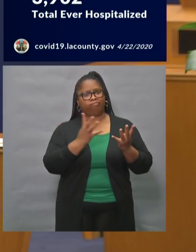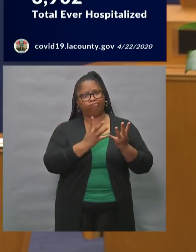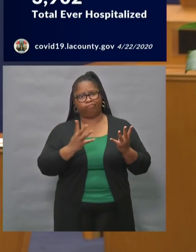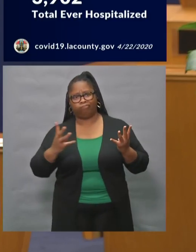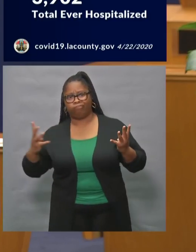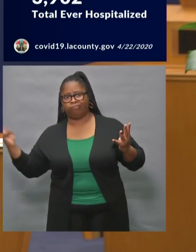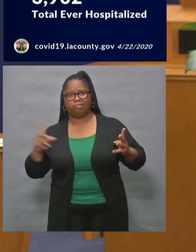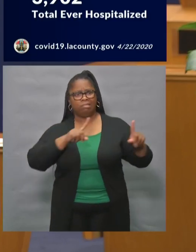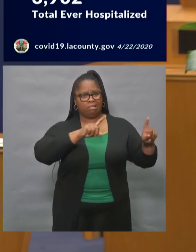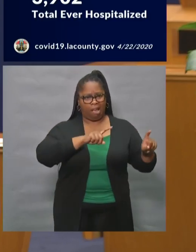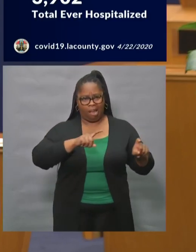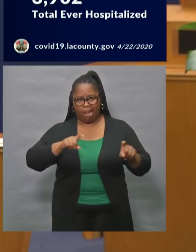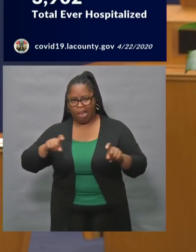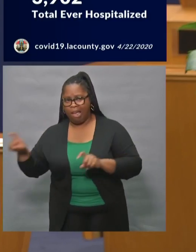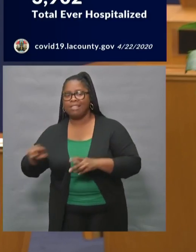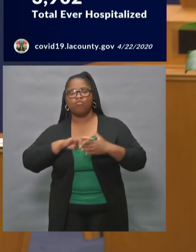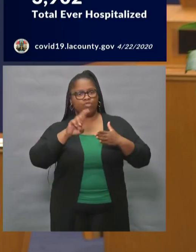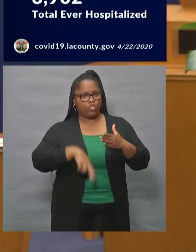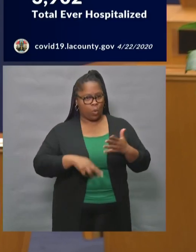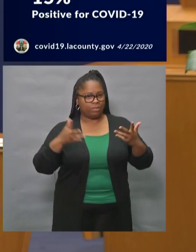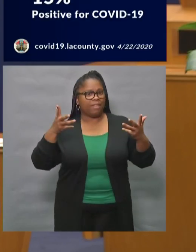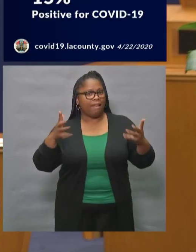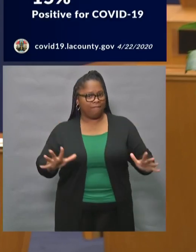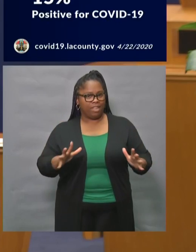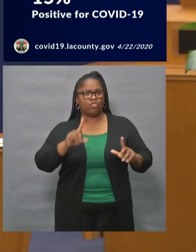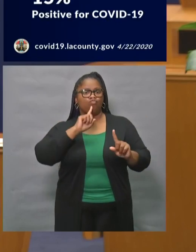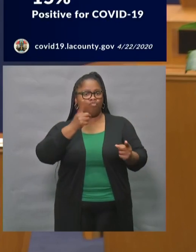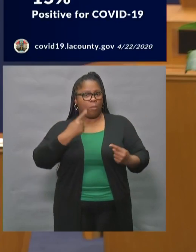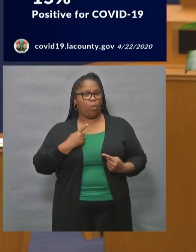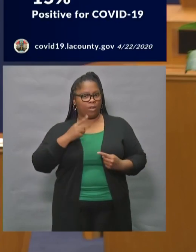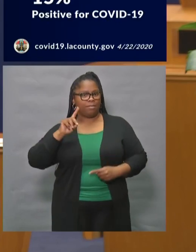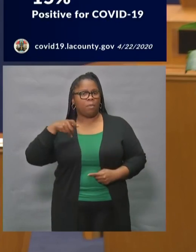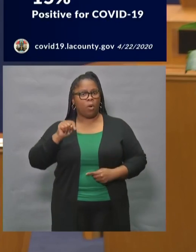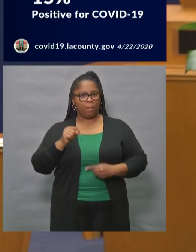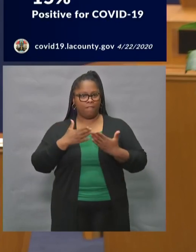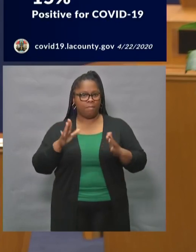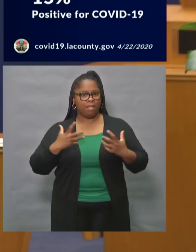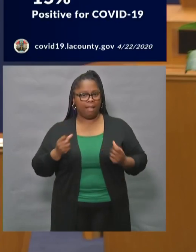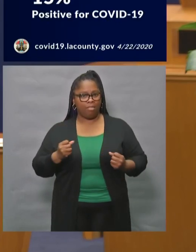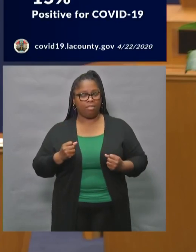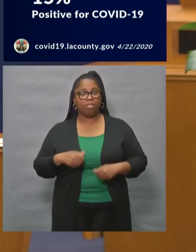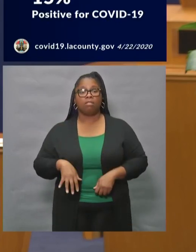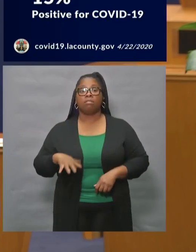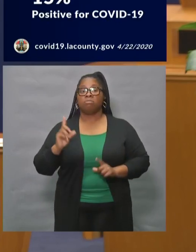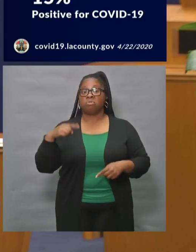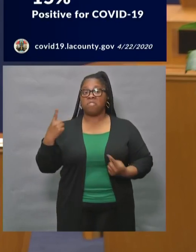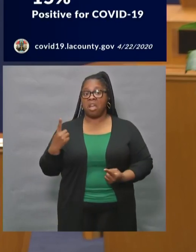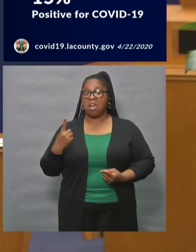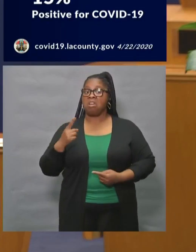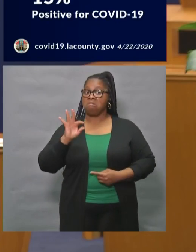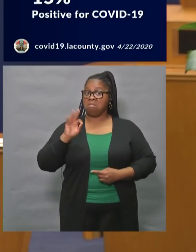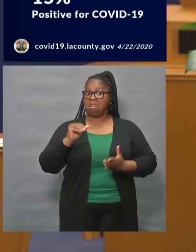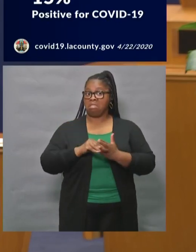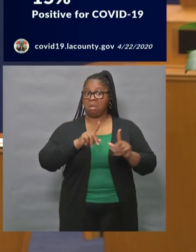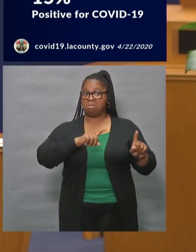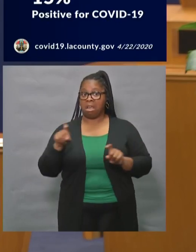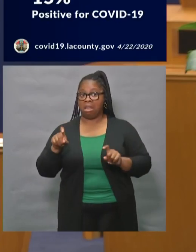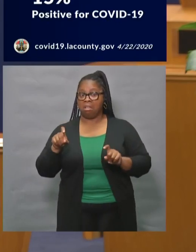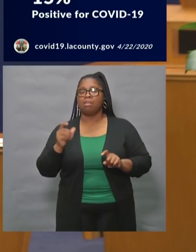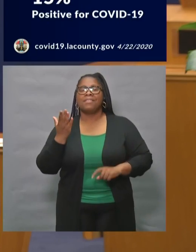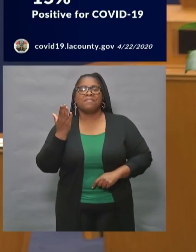results have been reported to the Department of Public Health. Among the 90,000 people that have been tested to date, 15% were